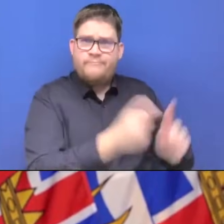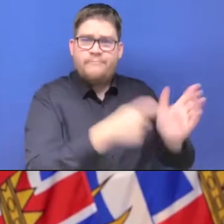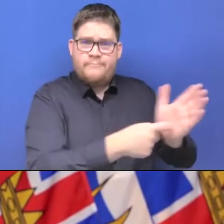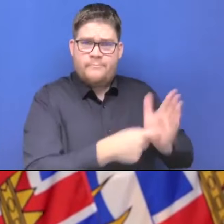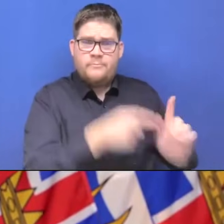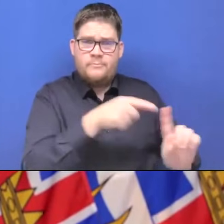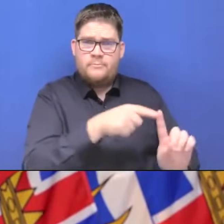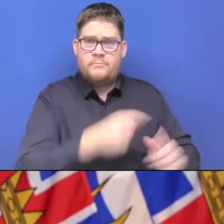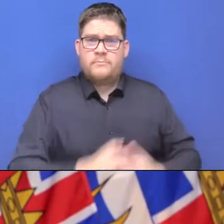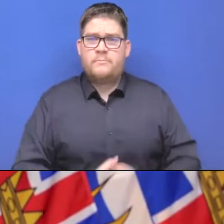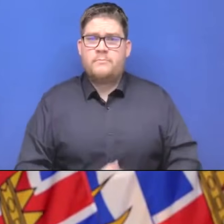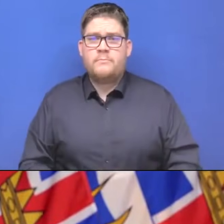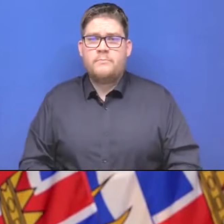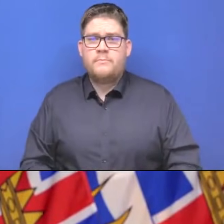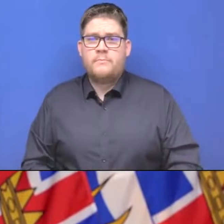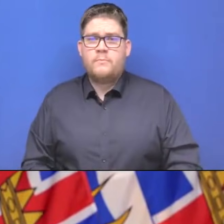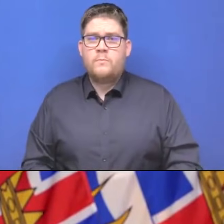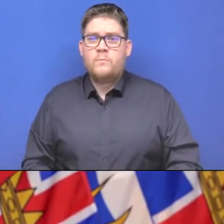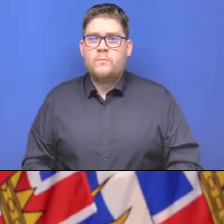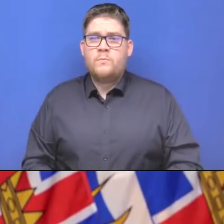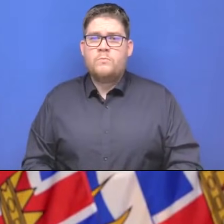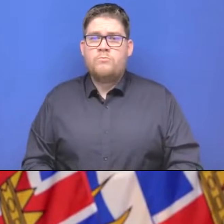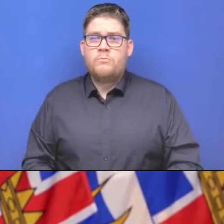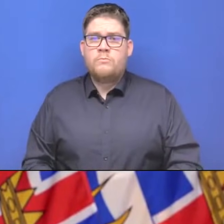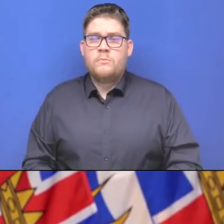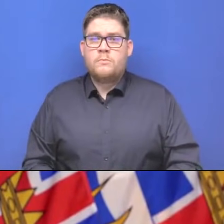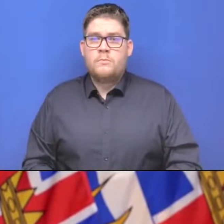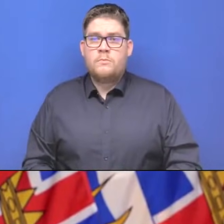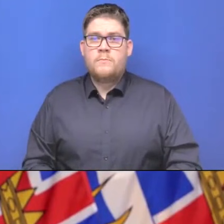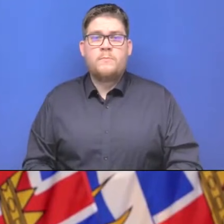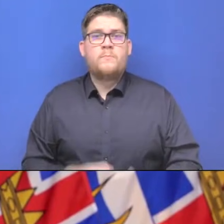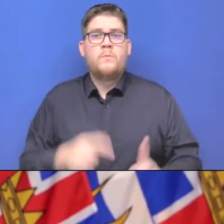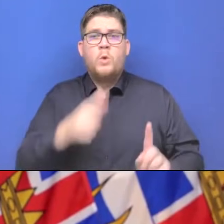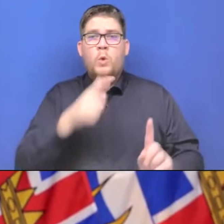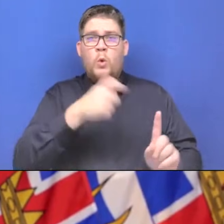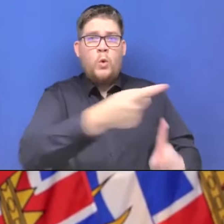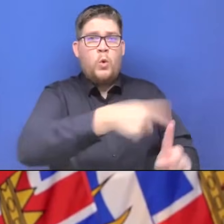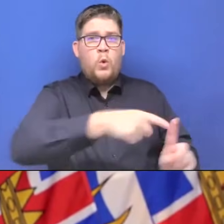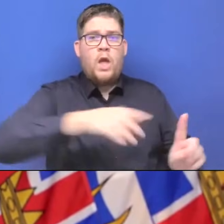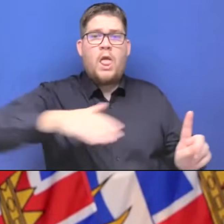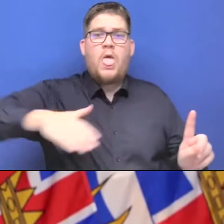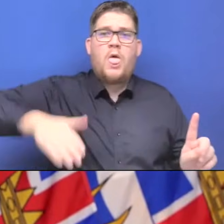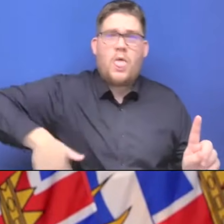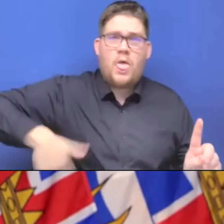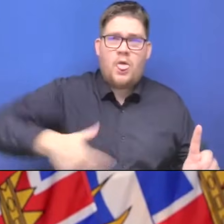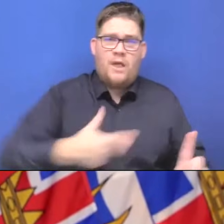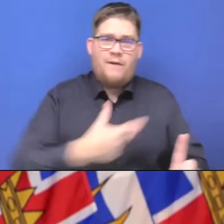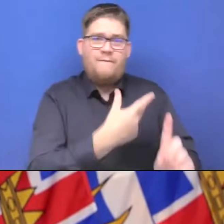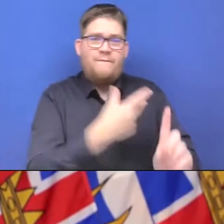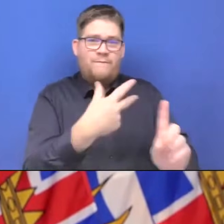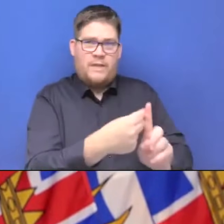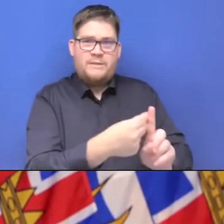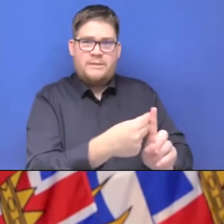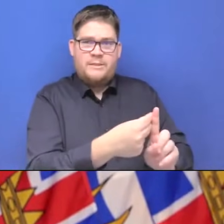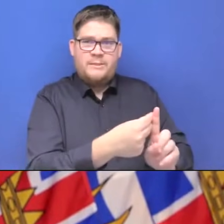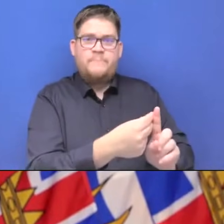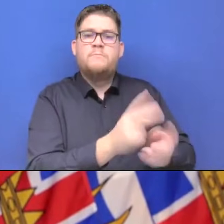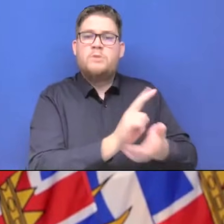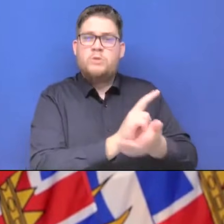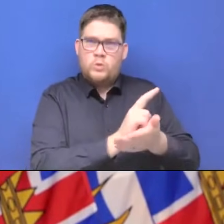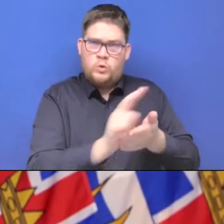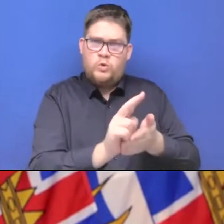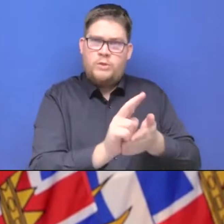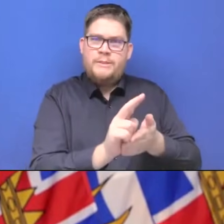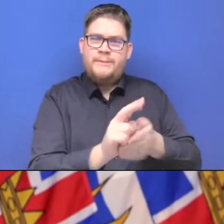that those who were not vaccinated were placed on 2-week unpaid leave,